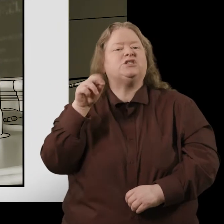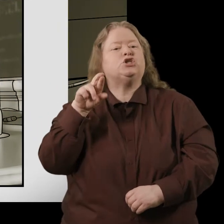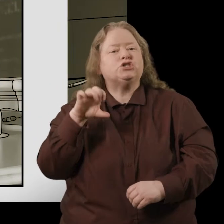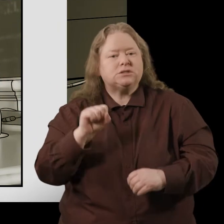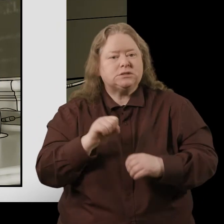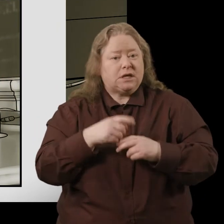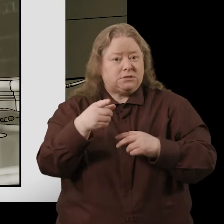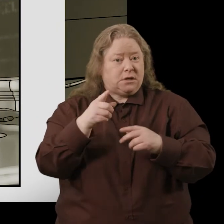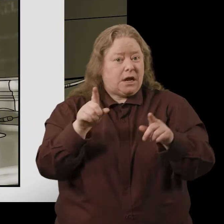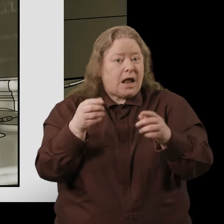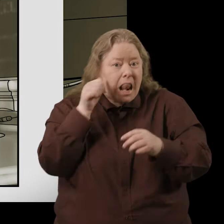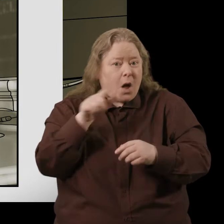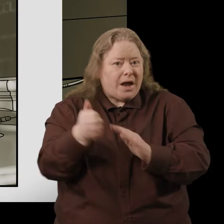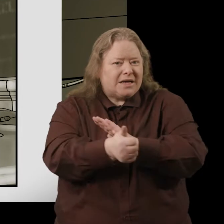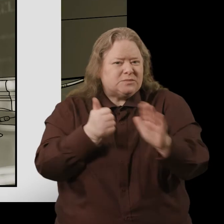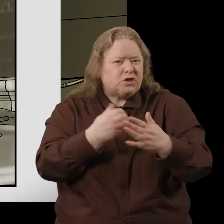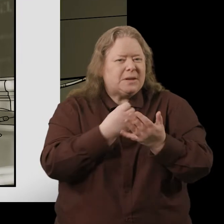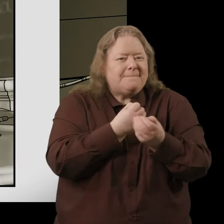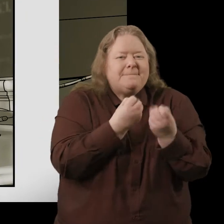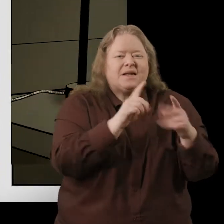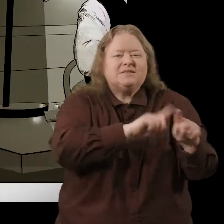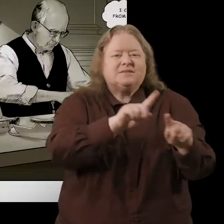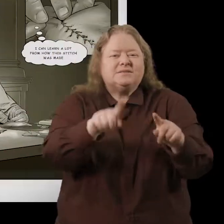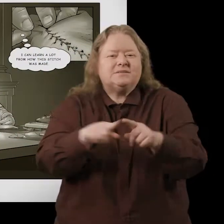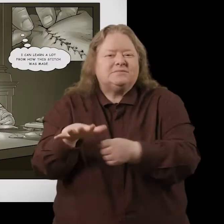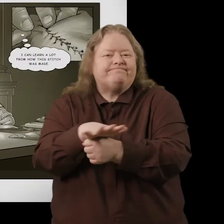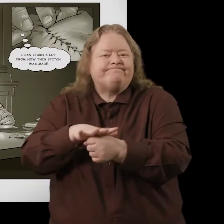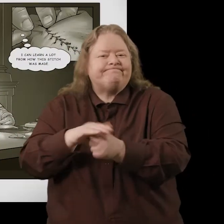allows experts in many fields to study them.